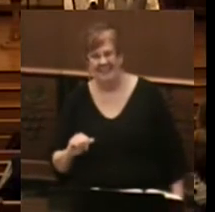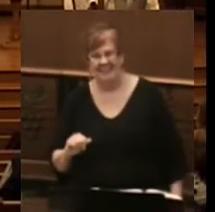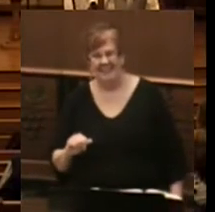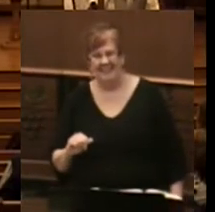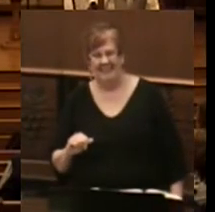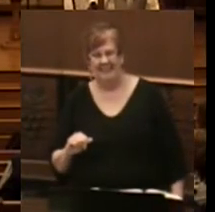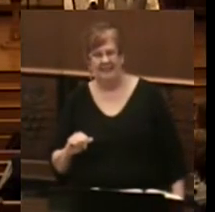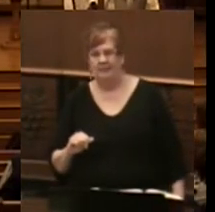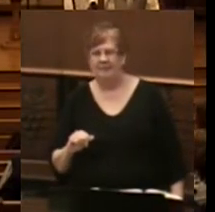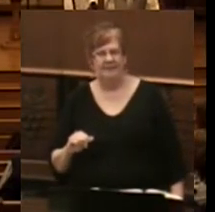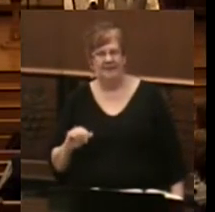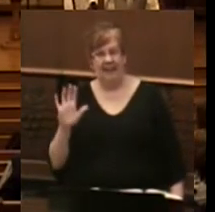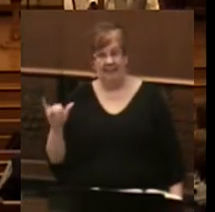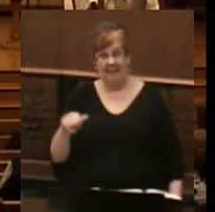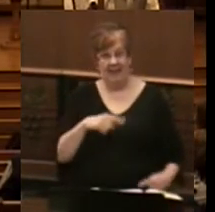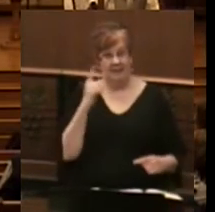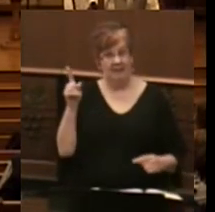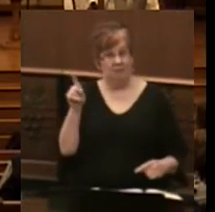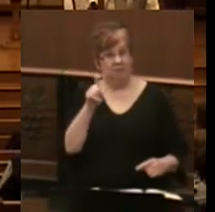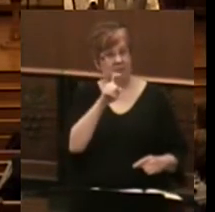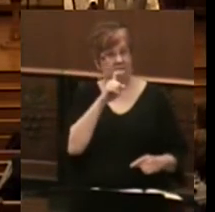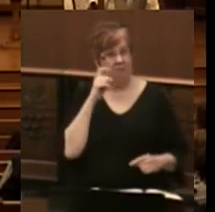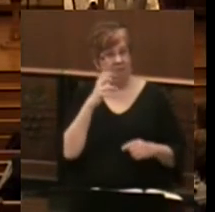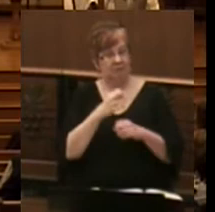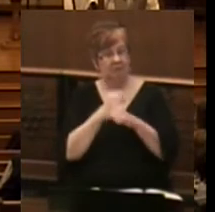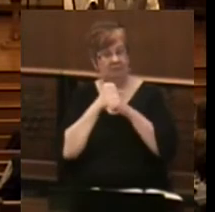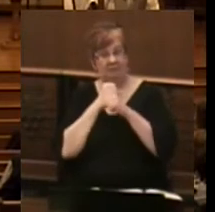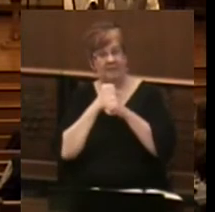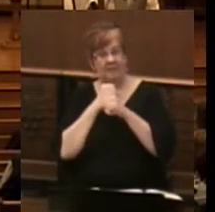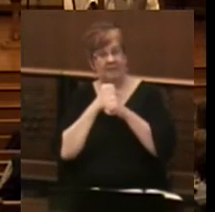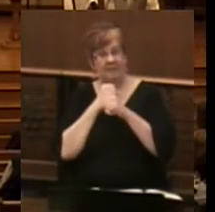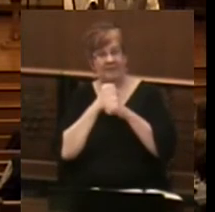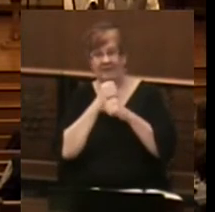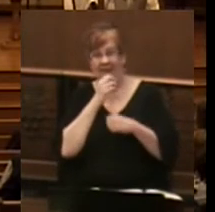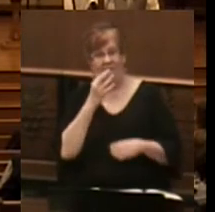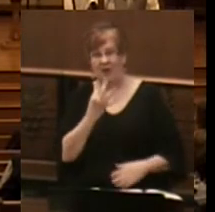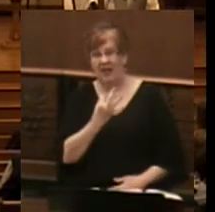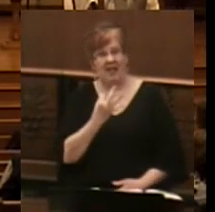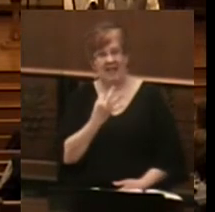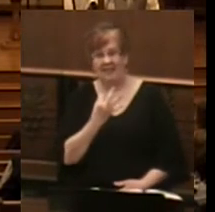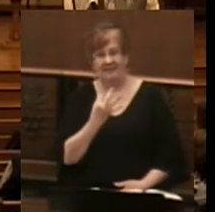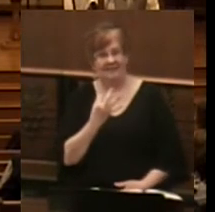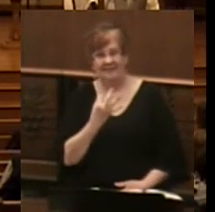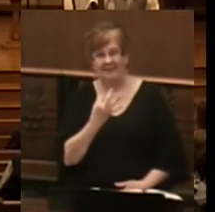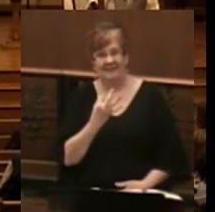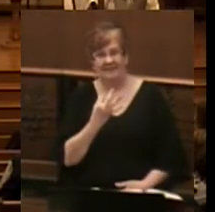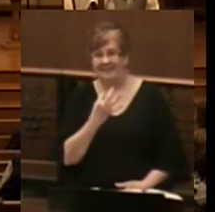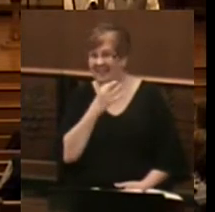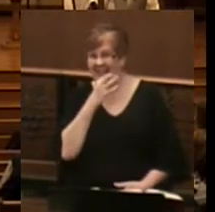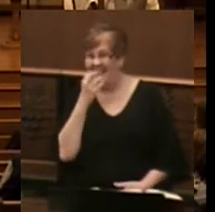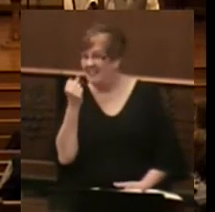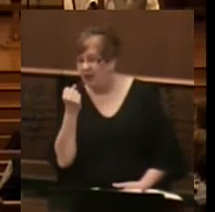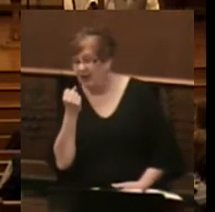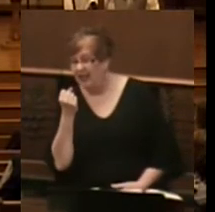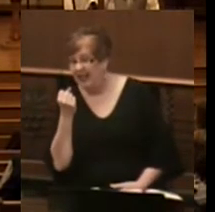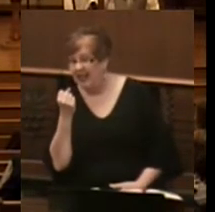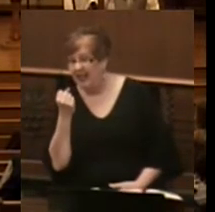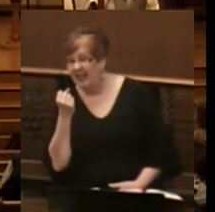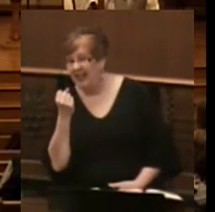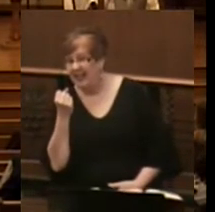But did he get a touchdown that day? Not Friday. Not